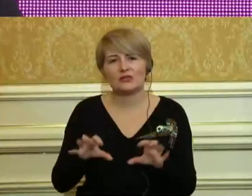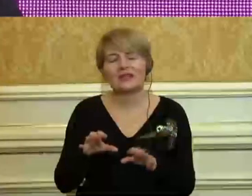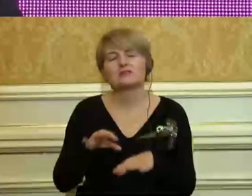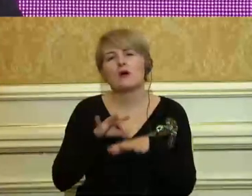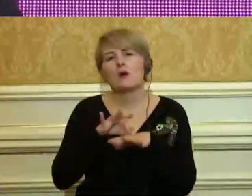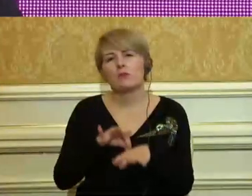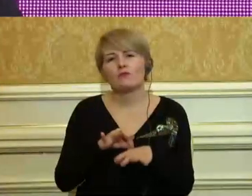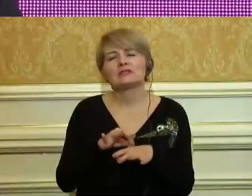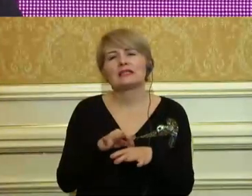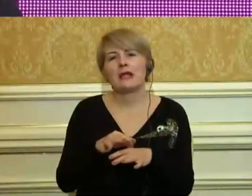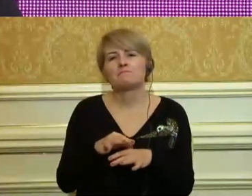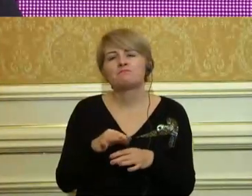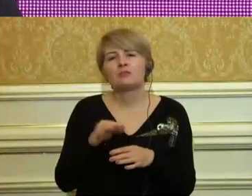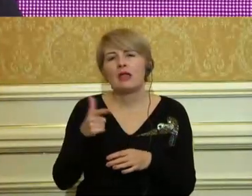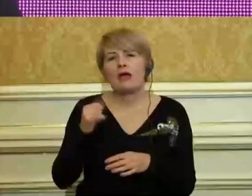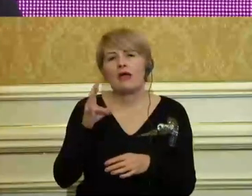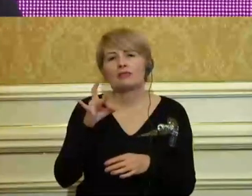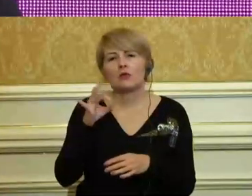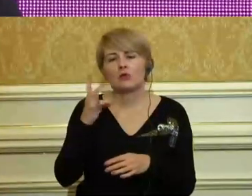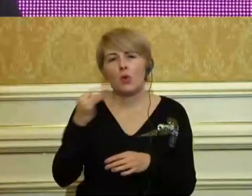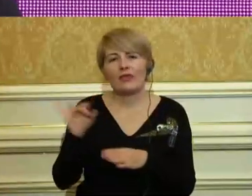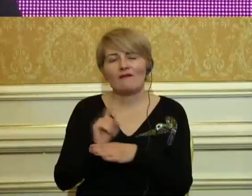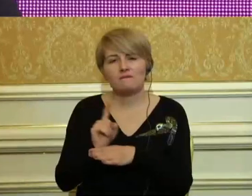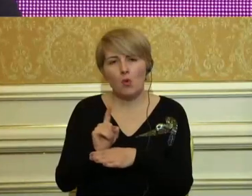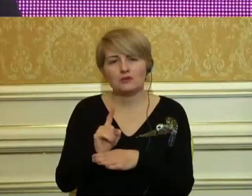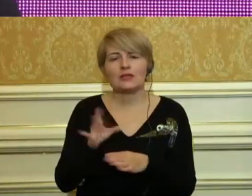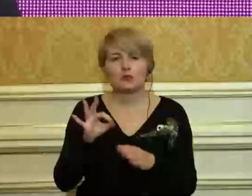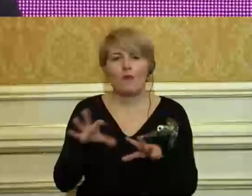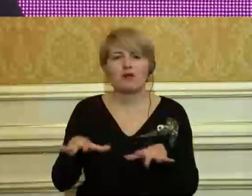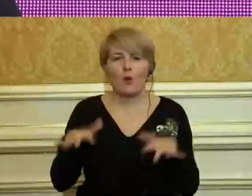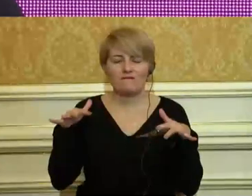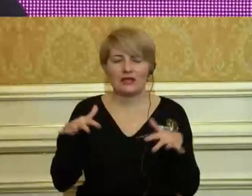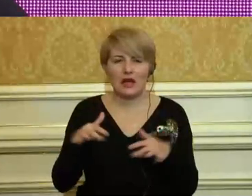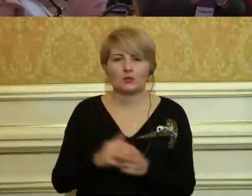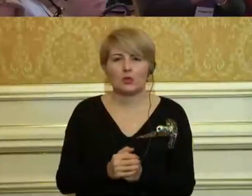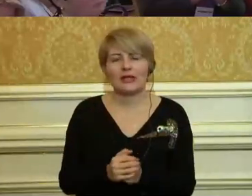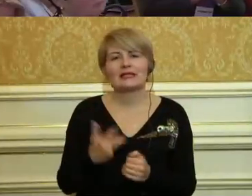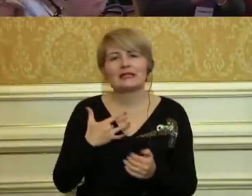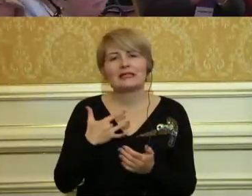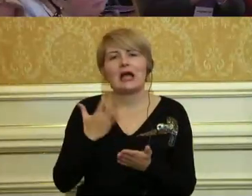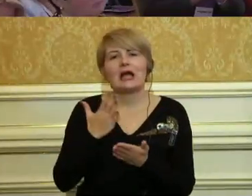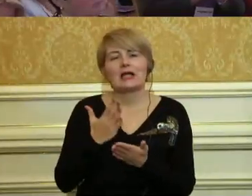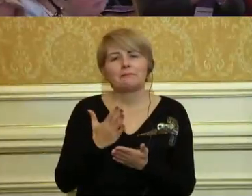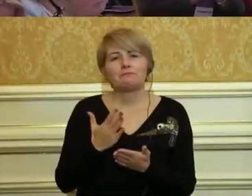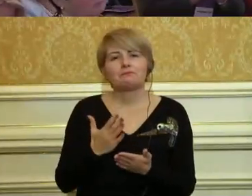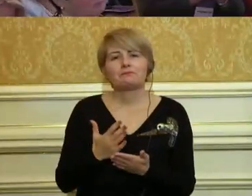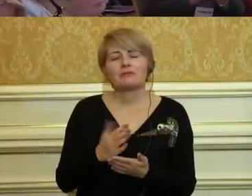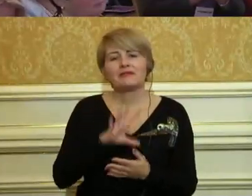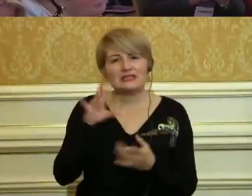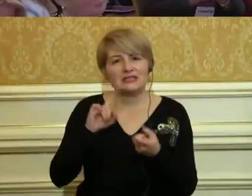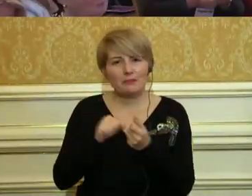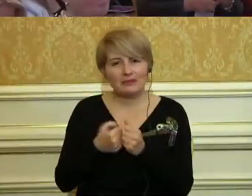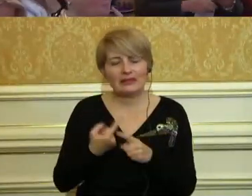the responsibility to deal with the gender quota for the elections for Verkhovna Rada, for